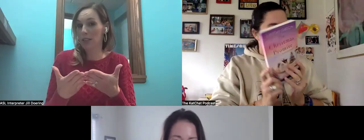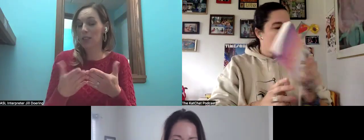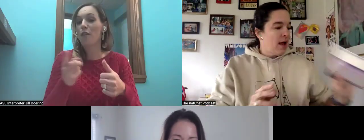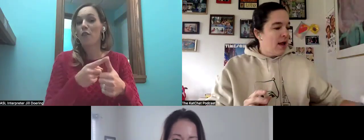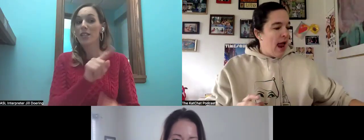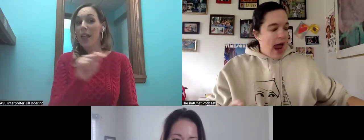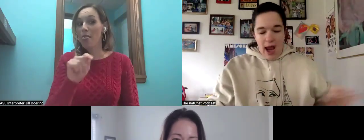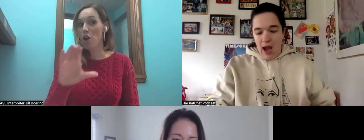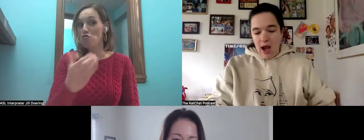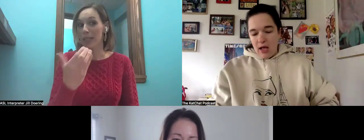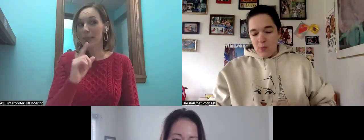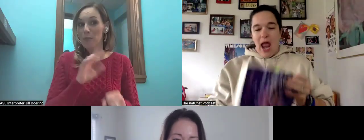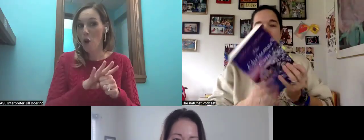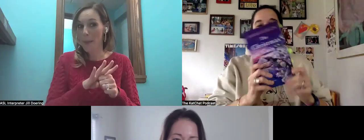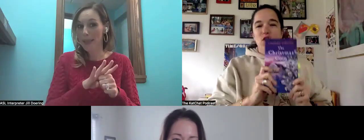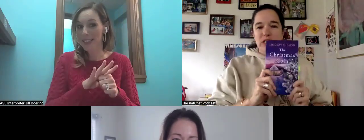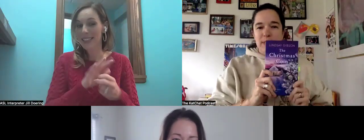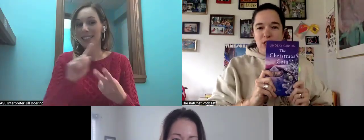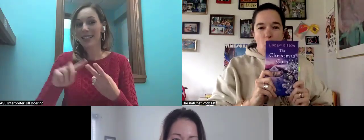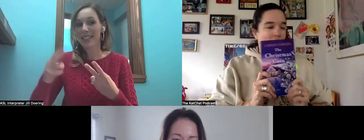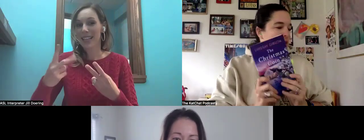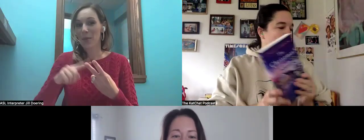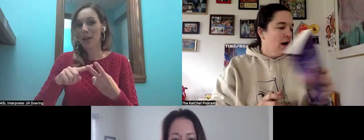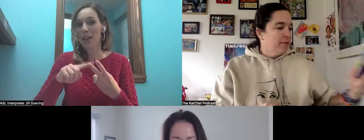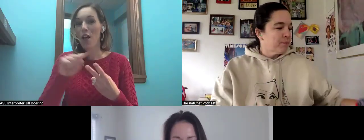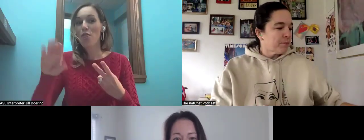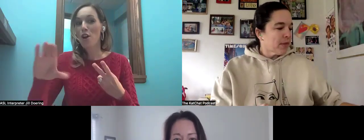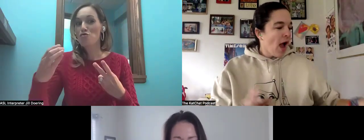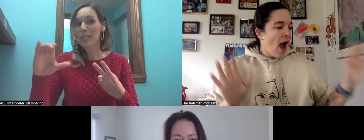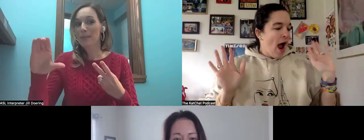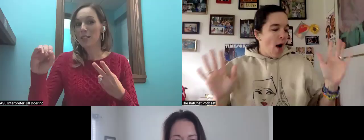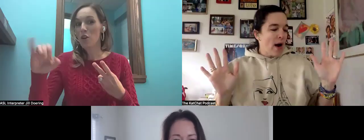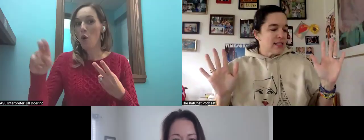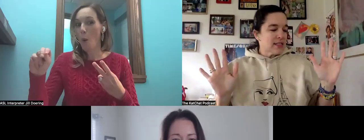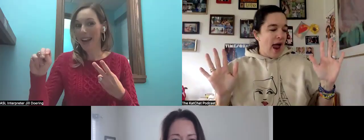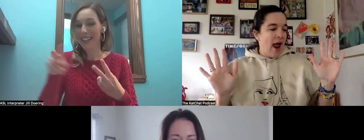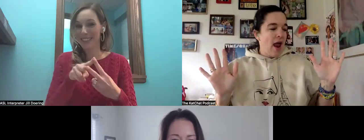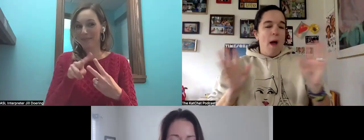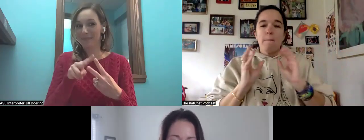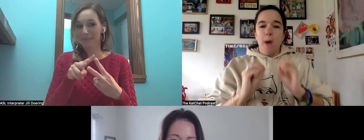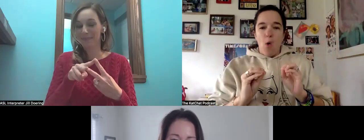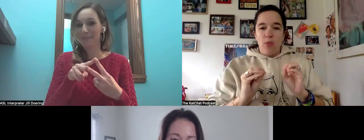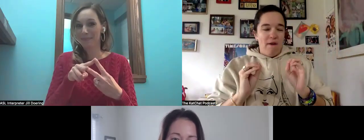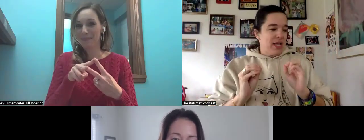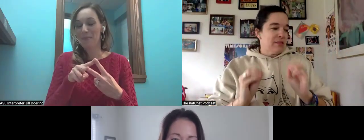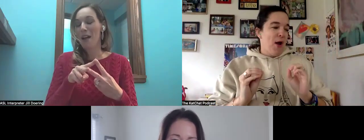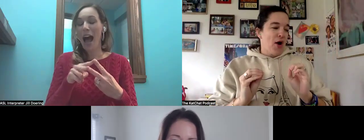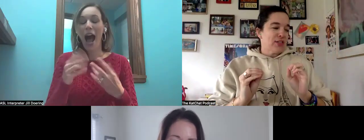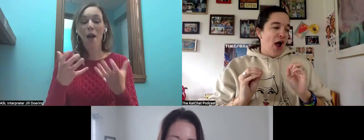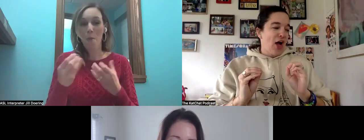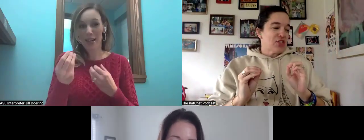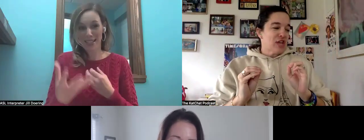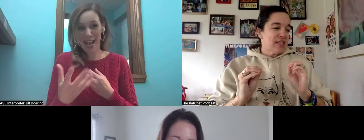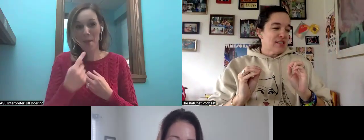Promise and we have the Christmas Coin. I wanted to say both of these